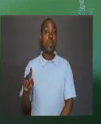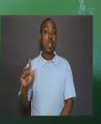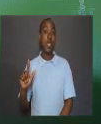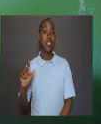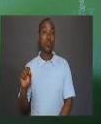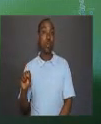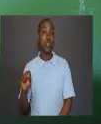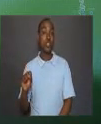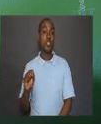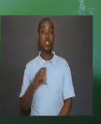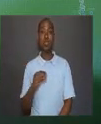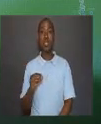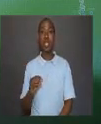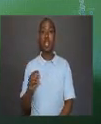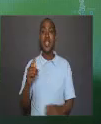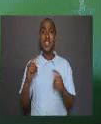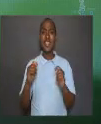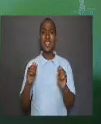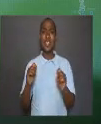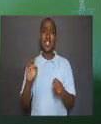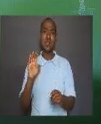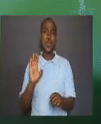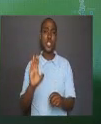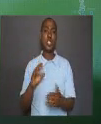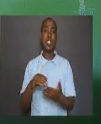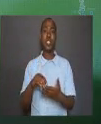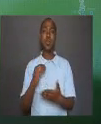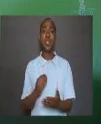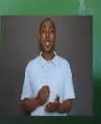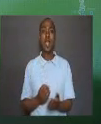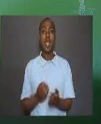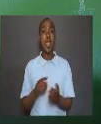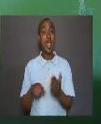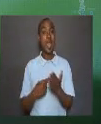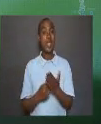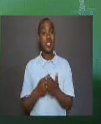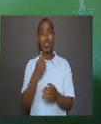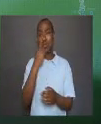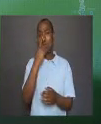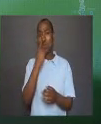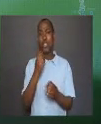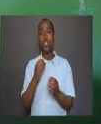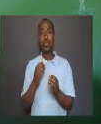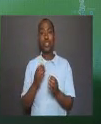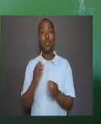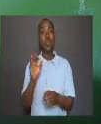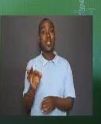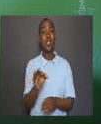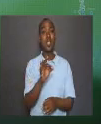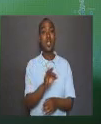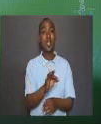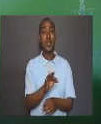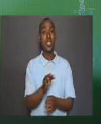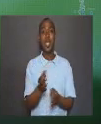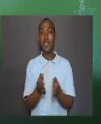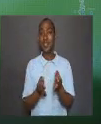about plasmolysis and turgor pressure. We explained these conditions in